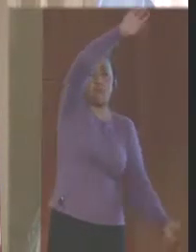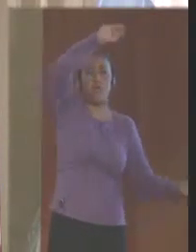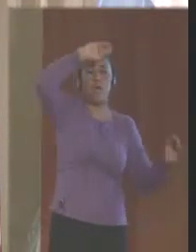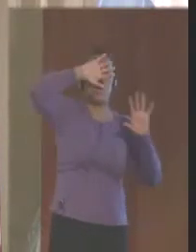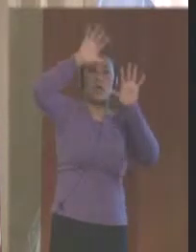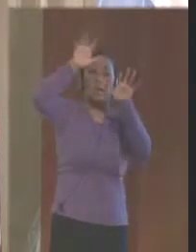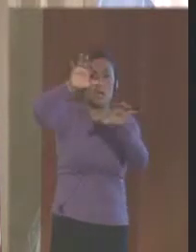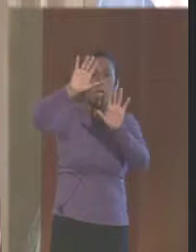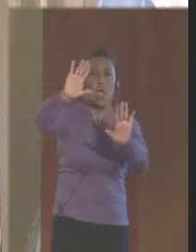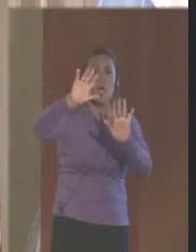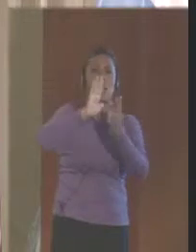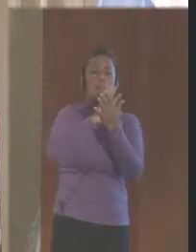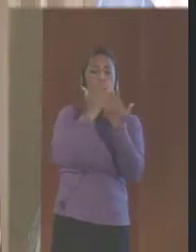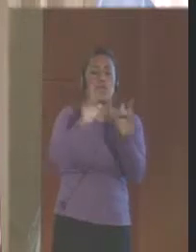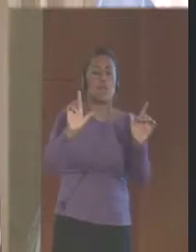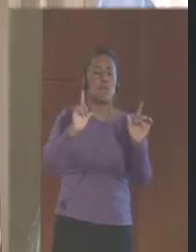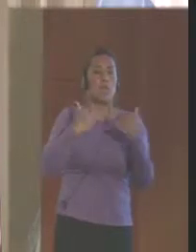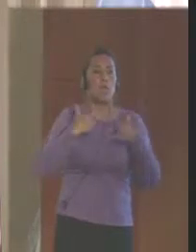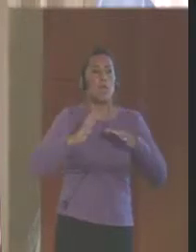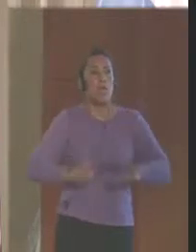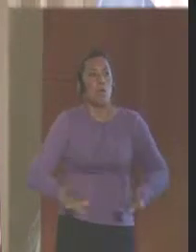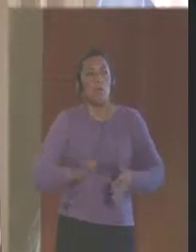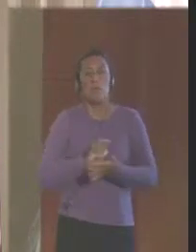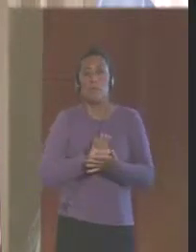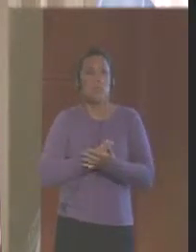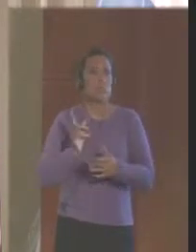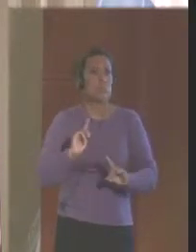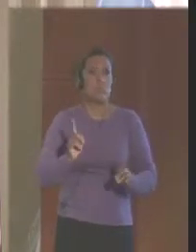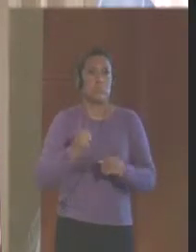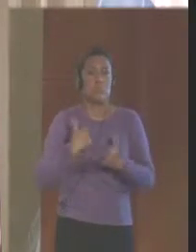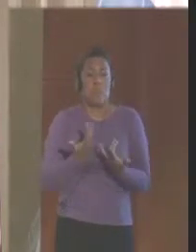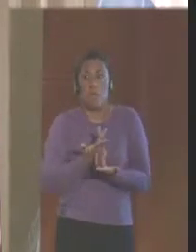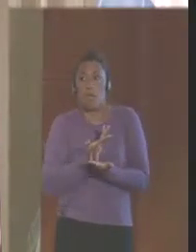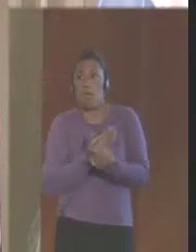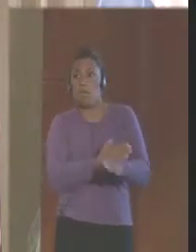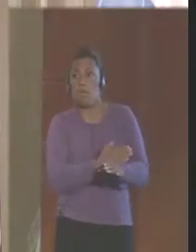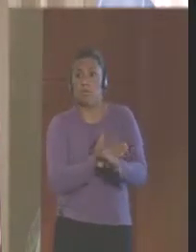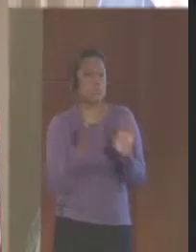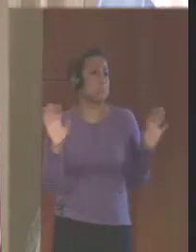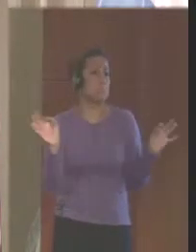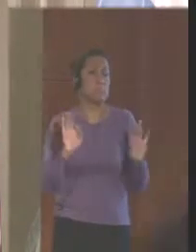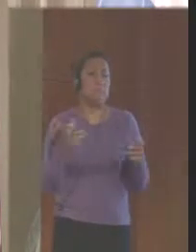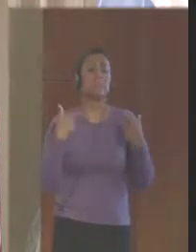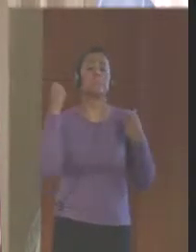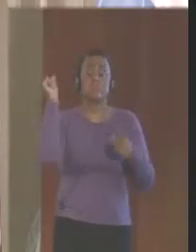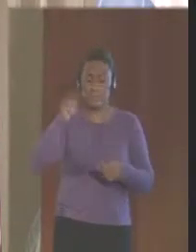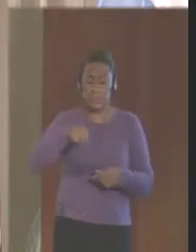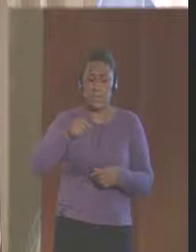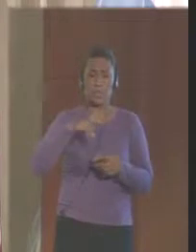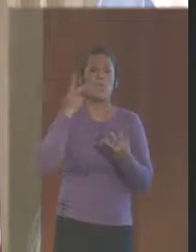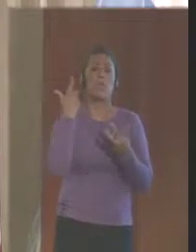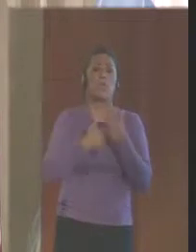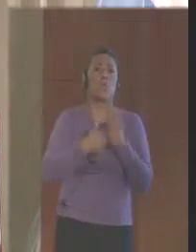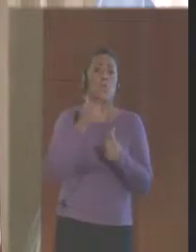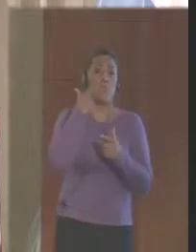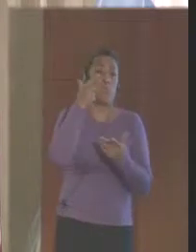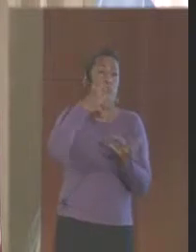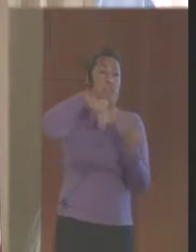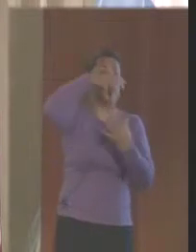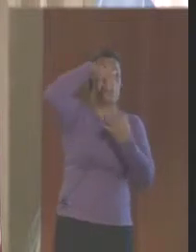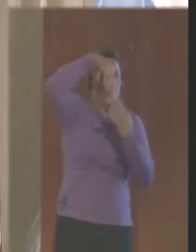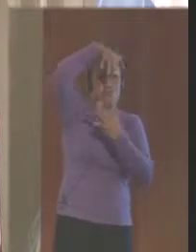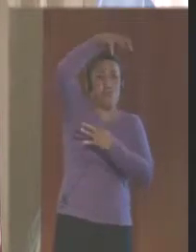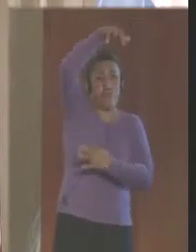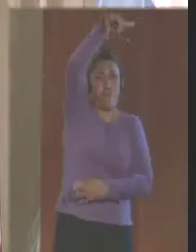totally immune to the effects of passing hurricanes or cyclones. Exposure to